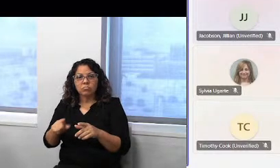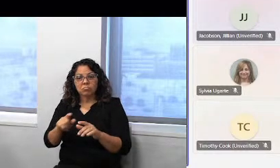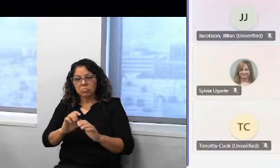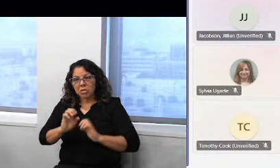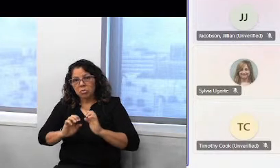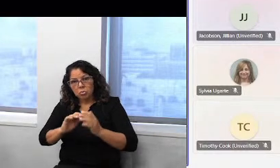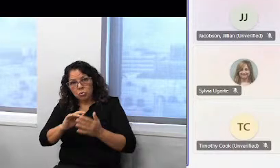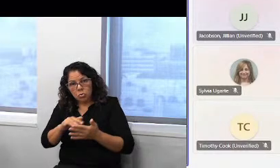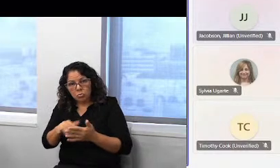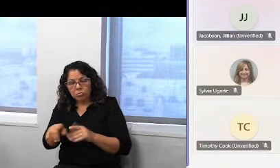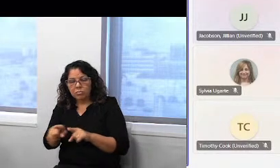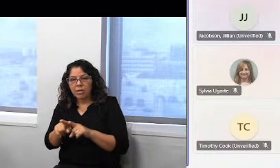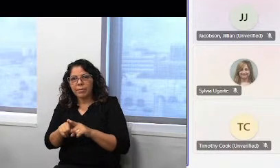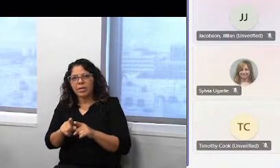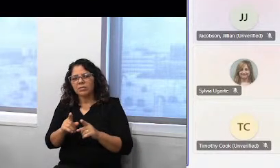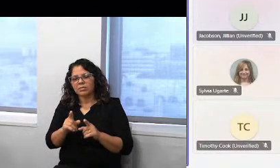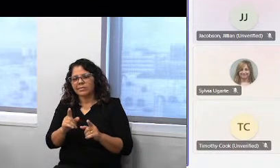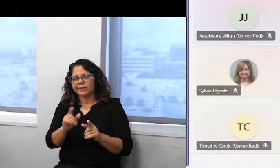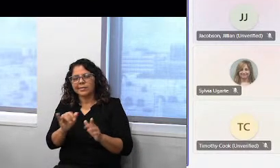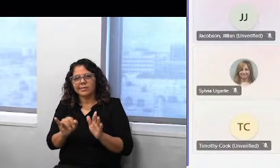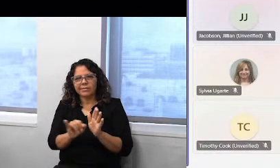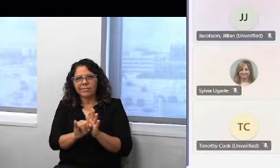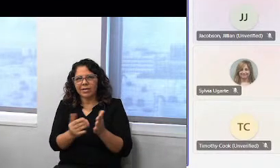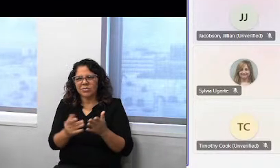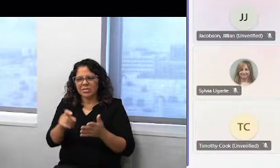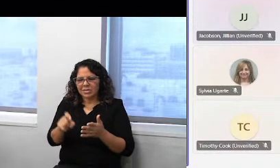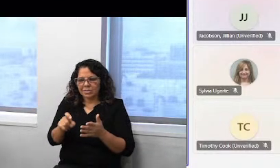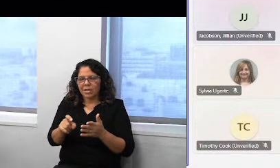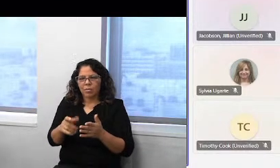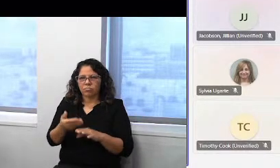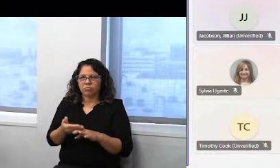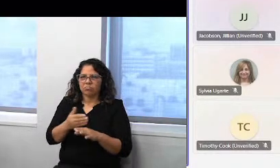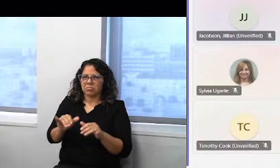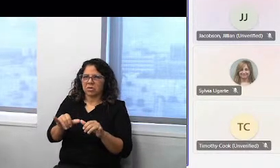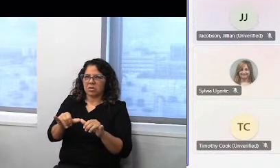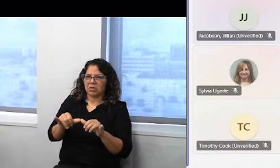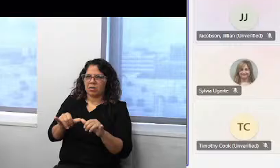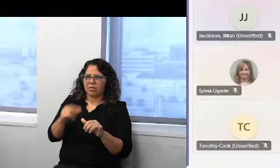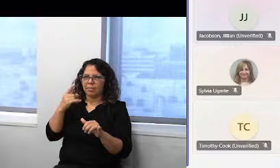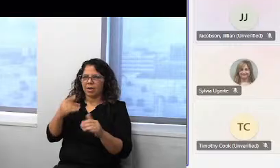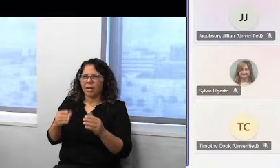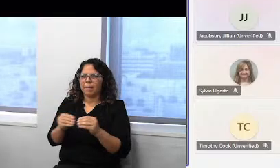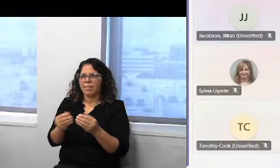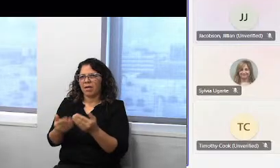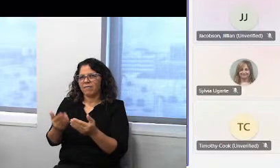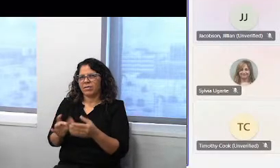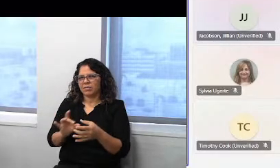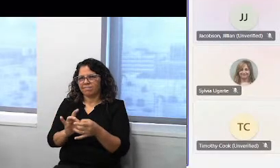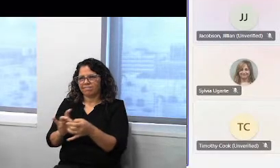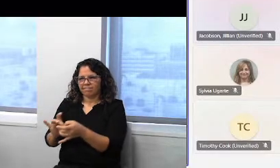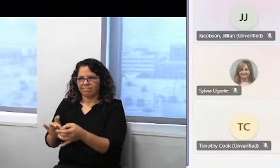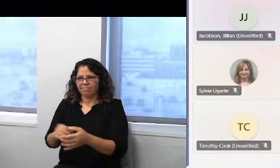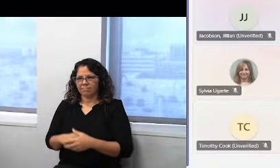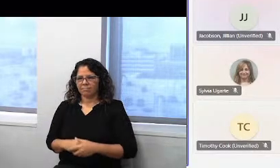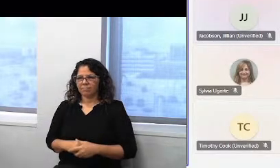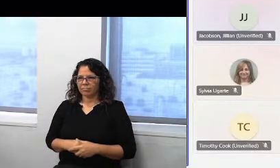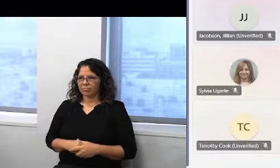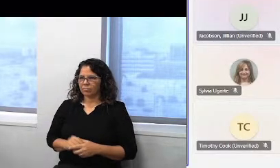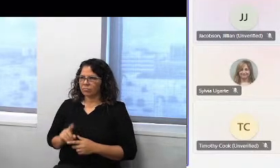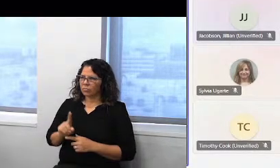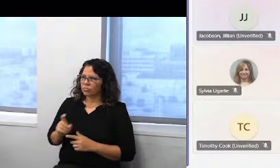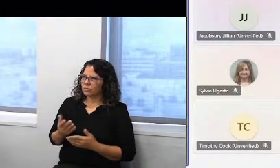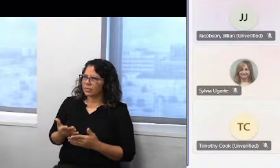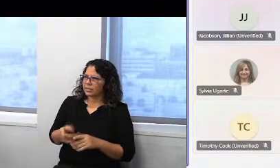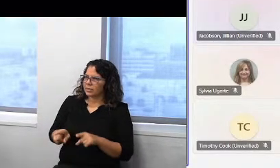to facilitate interconnection. And then for any related network upgrade costs or network upgrade